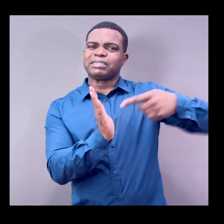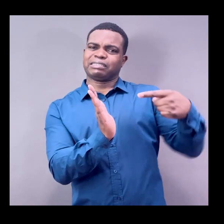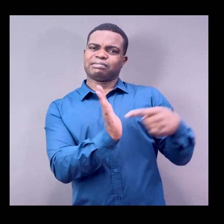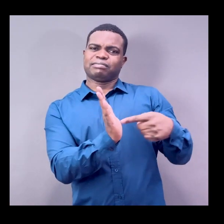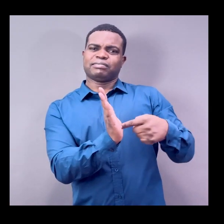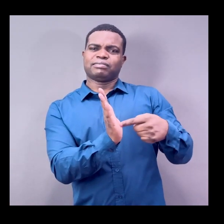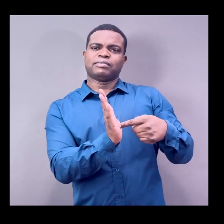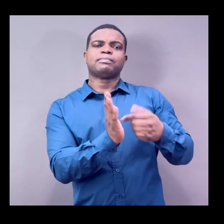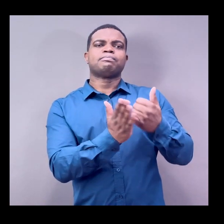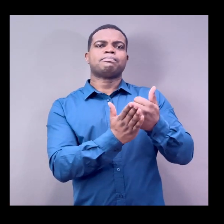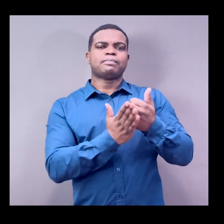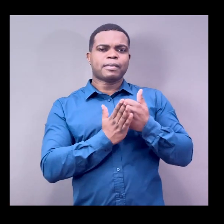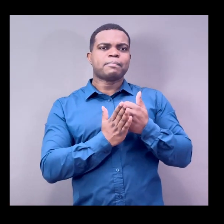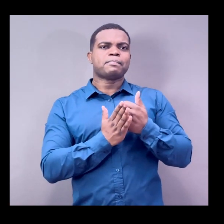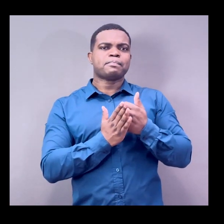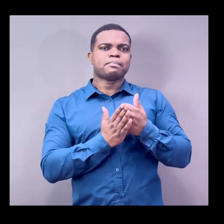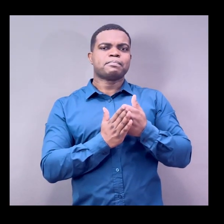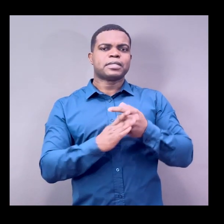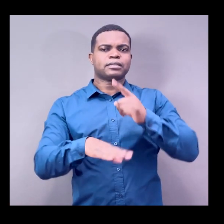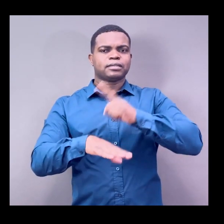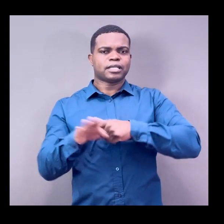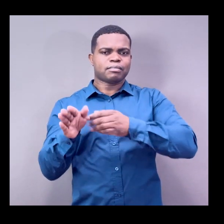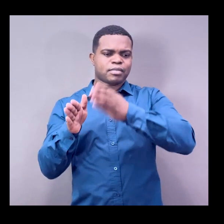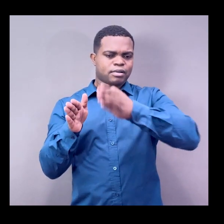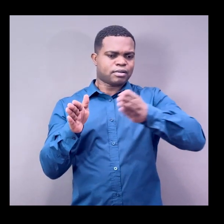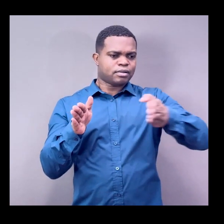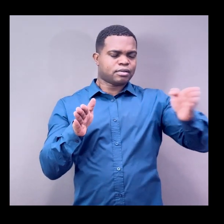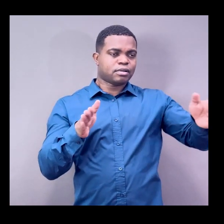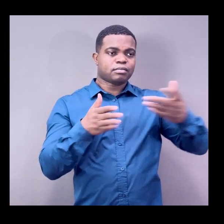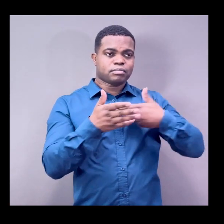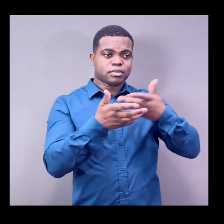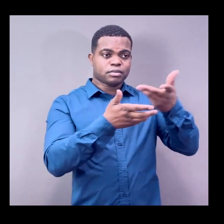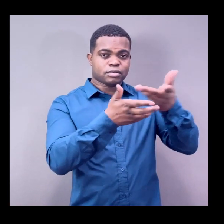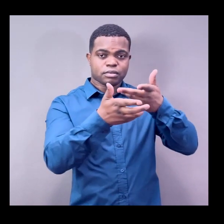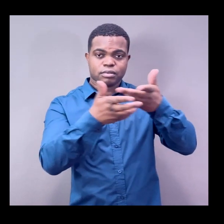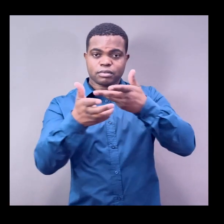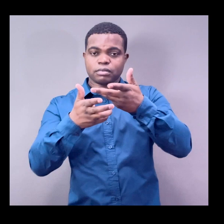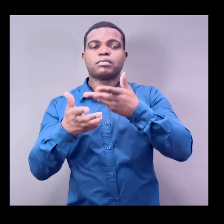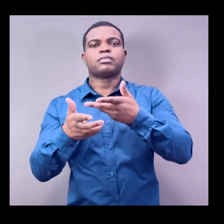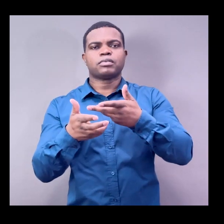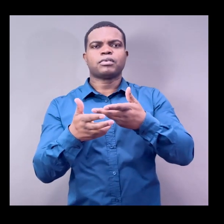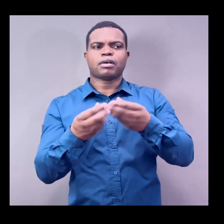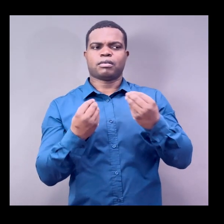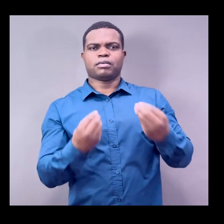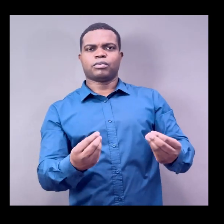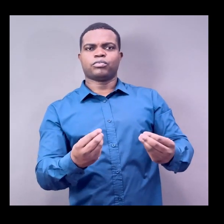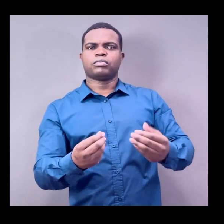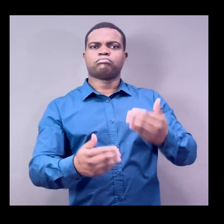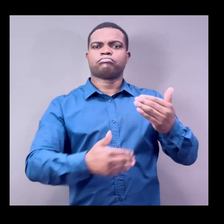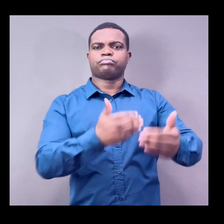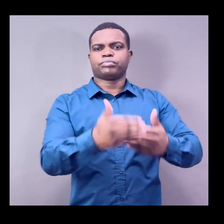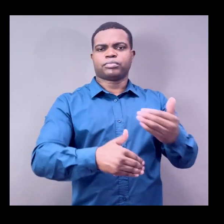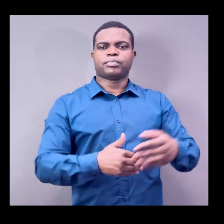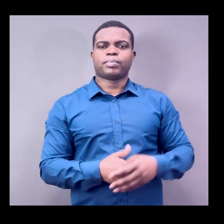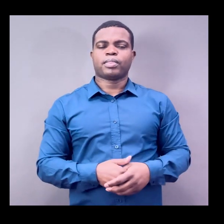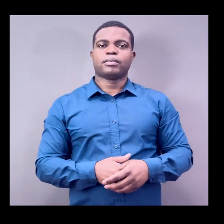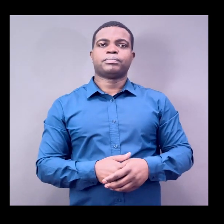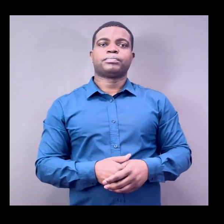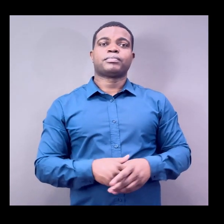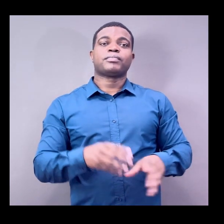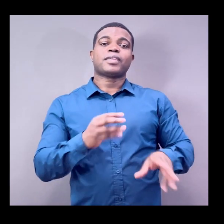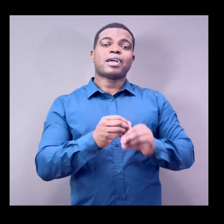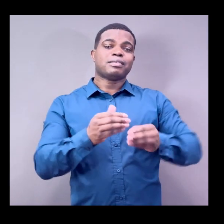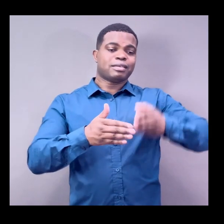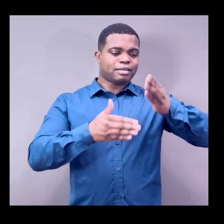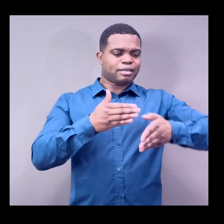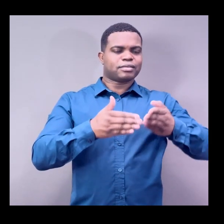be designing a comprehensive timeline for all the engagement activities you are going to be carrying out. Then you need to have